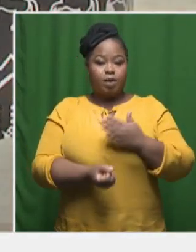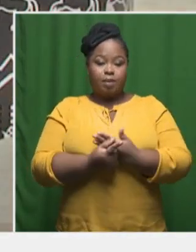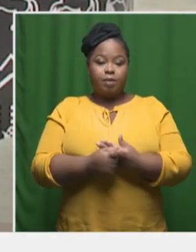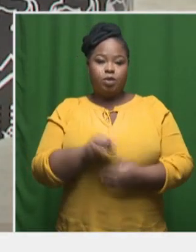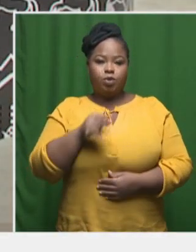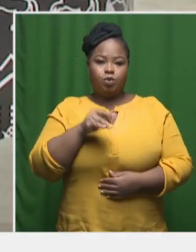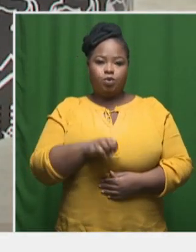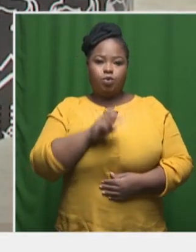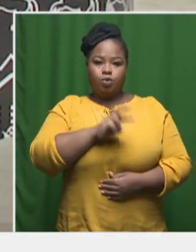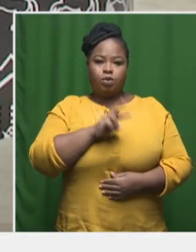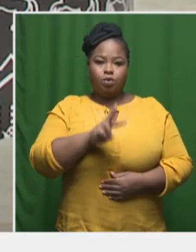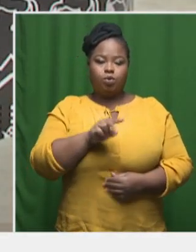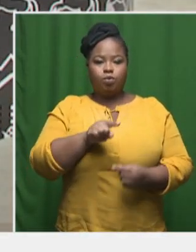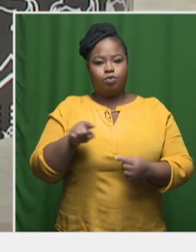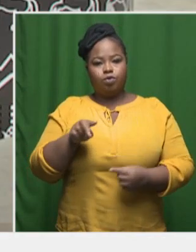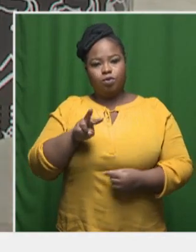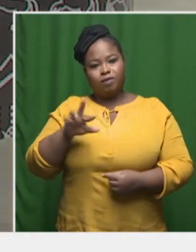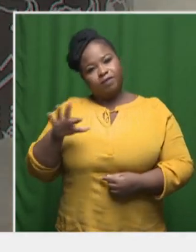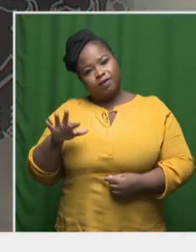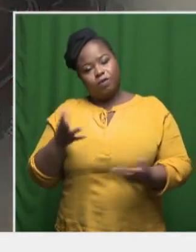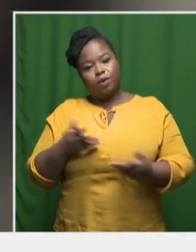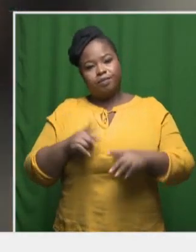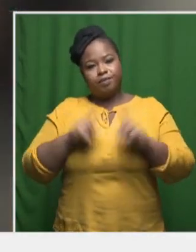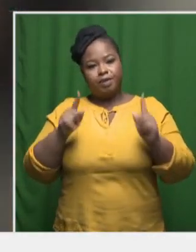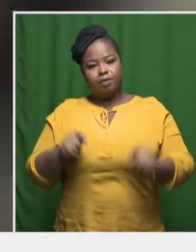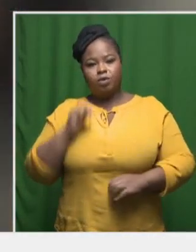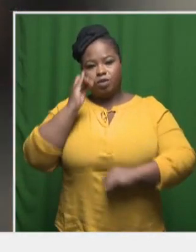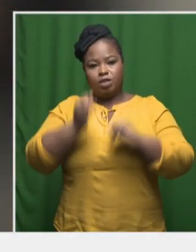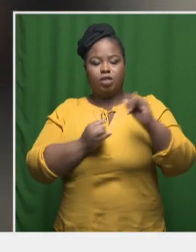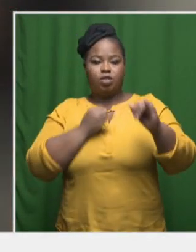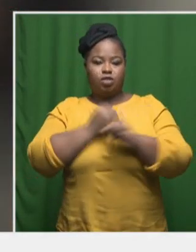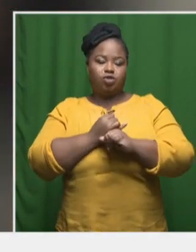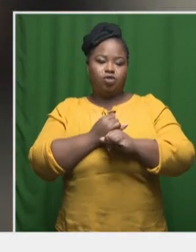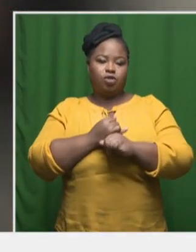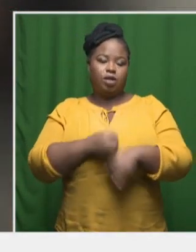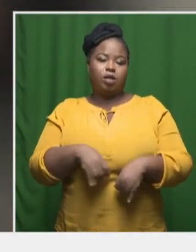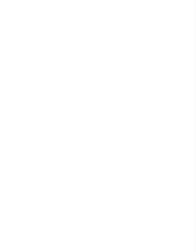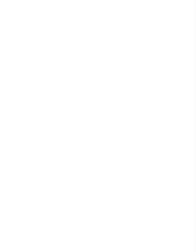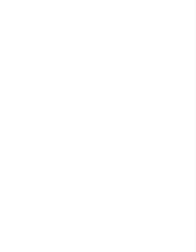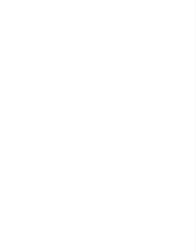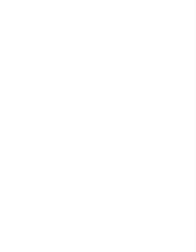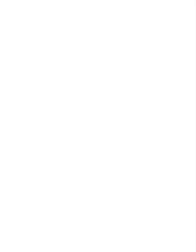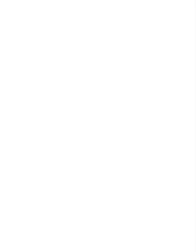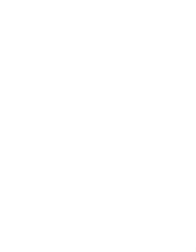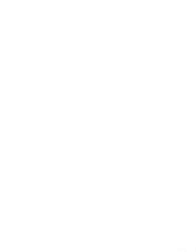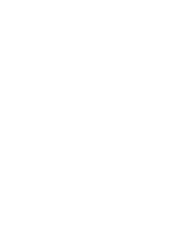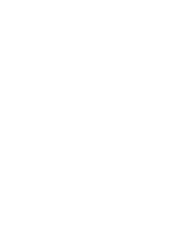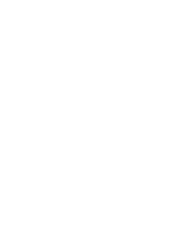June 22nd to the 25th at the Cape Town International Convention Centre.